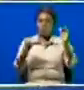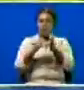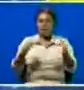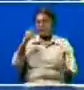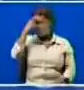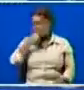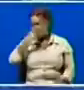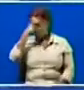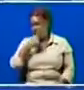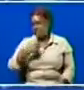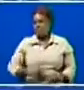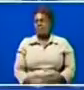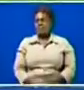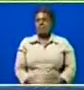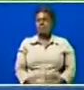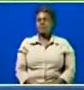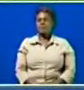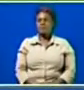United.